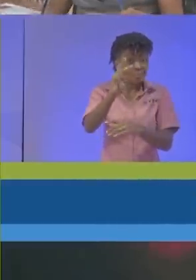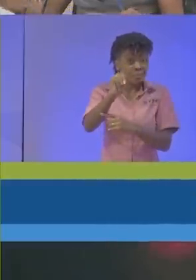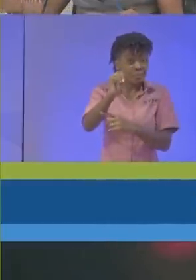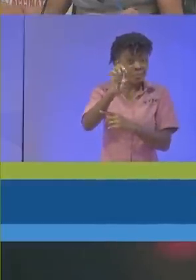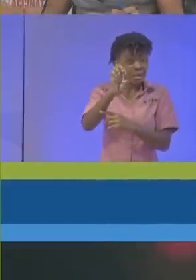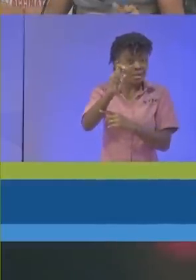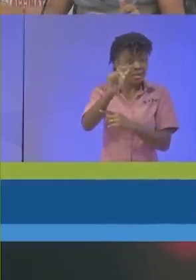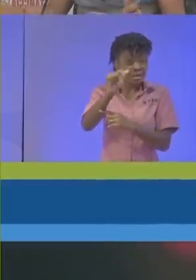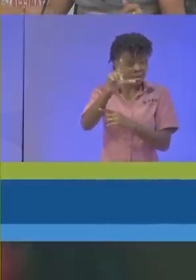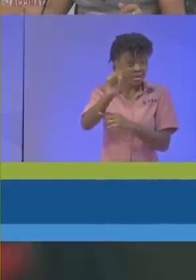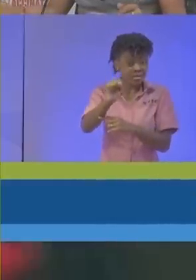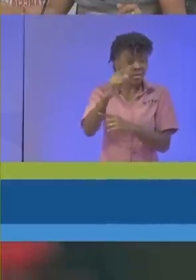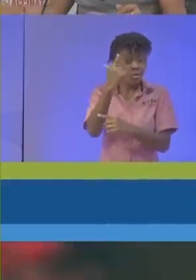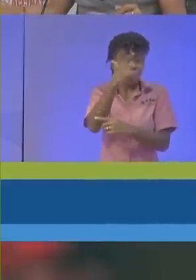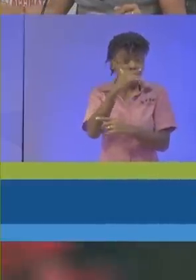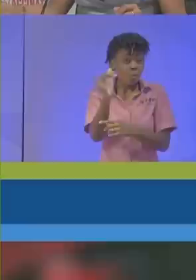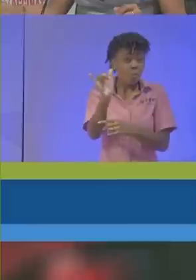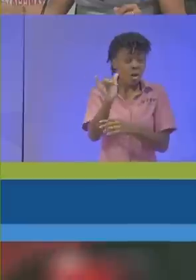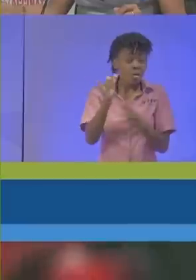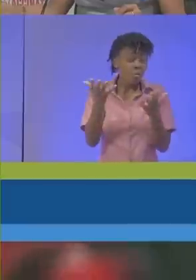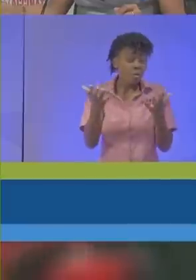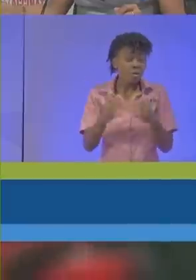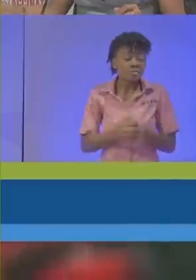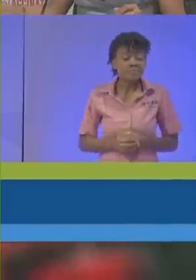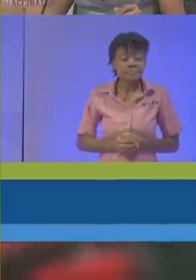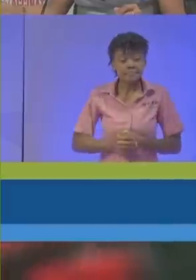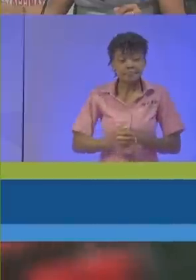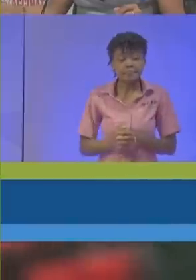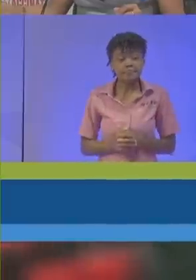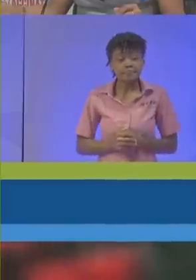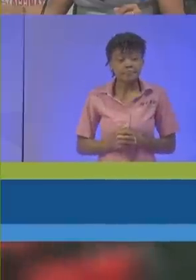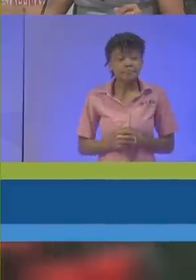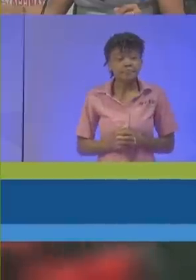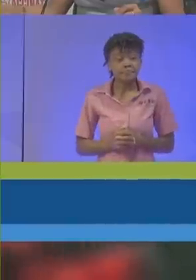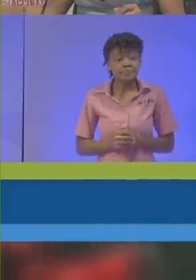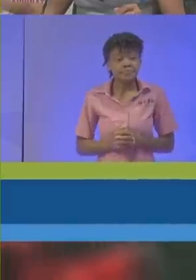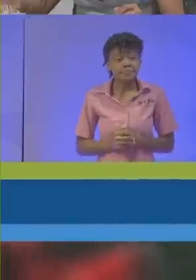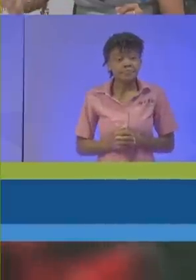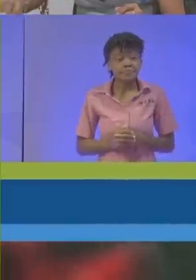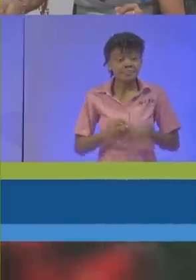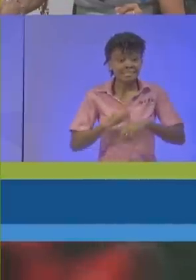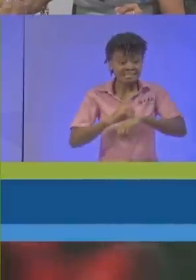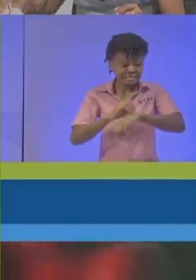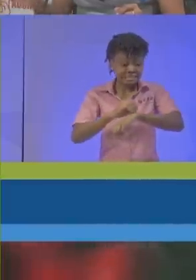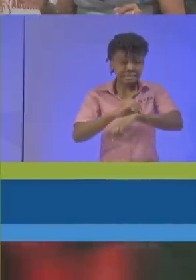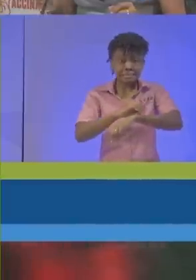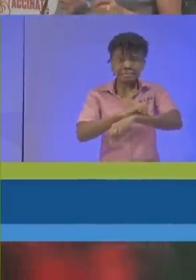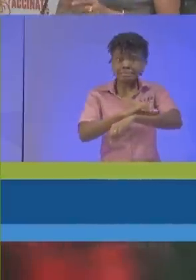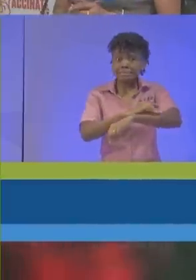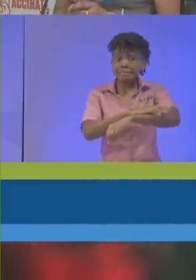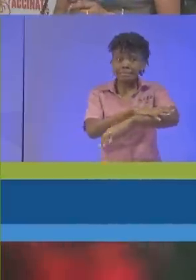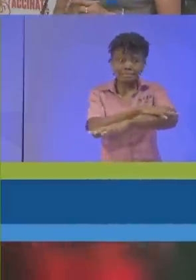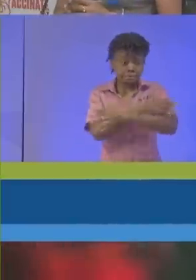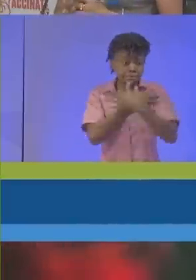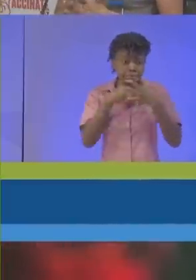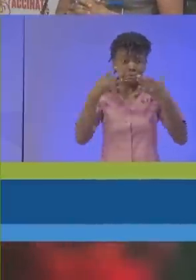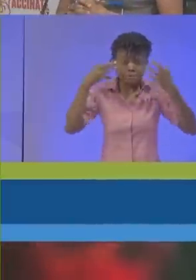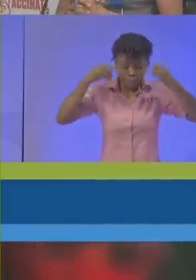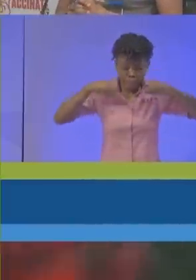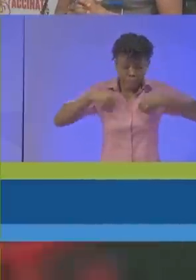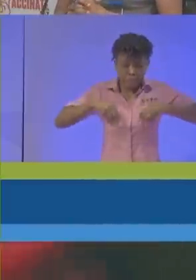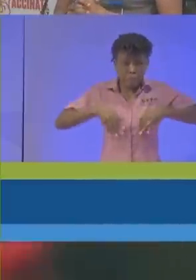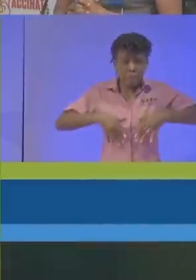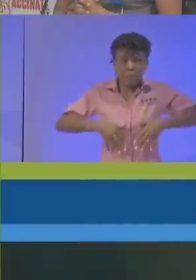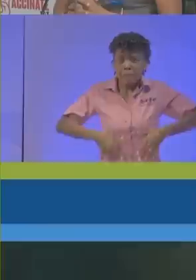rash that spreads, and it can spread throughout your body, and it can be very painful and difficult. Next slide,